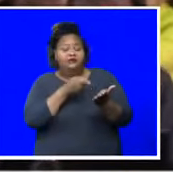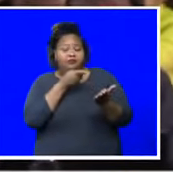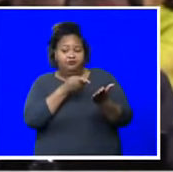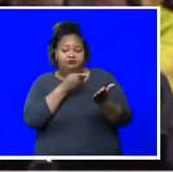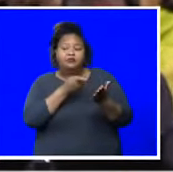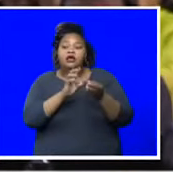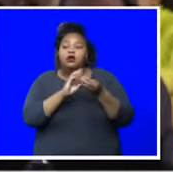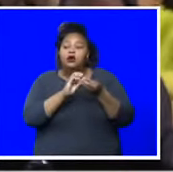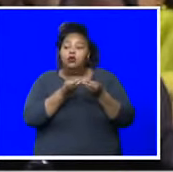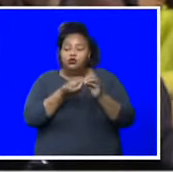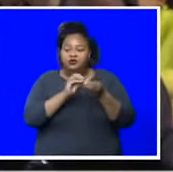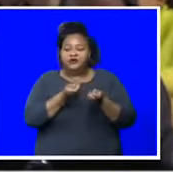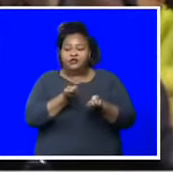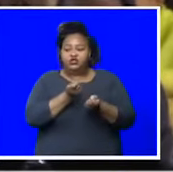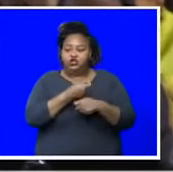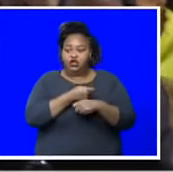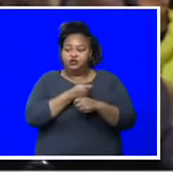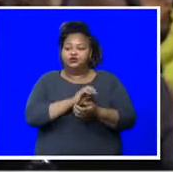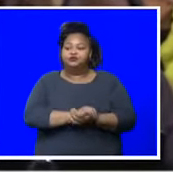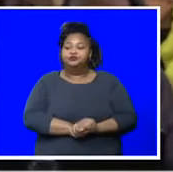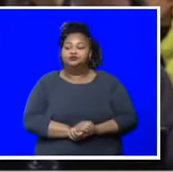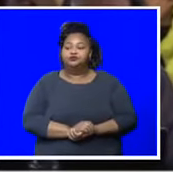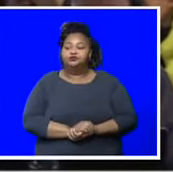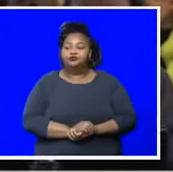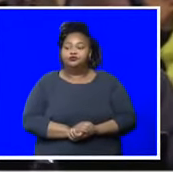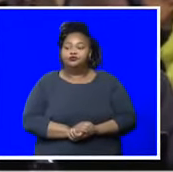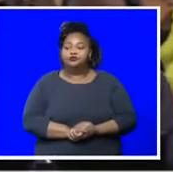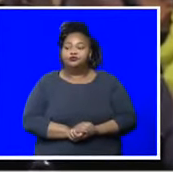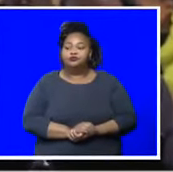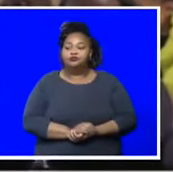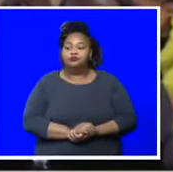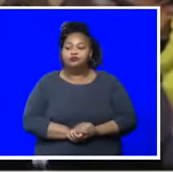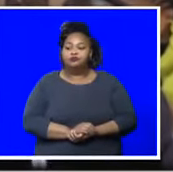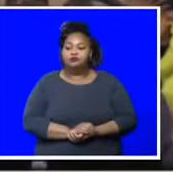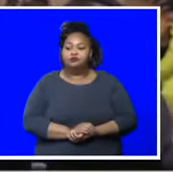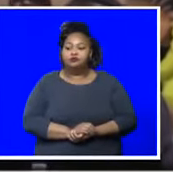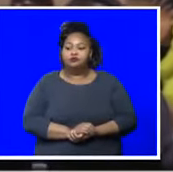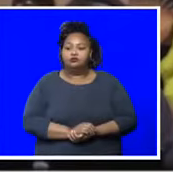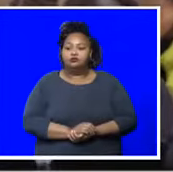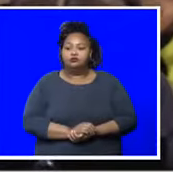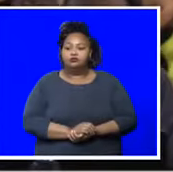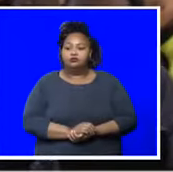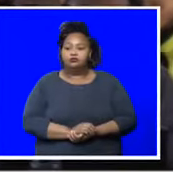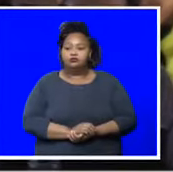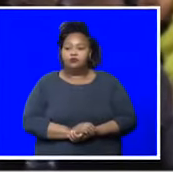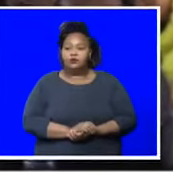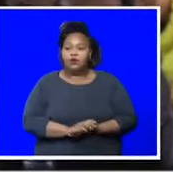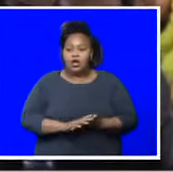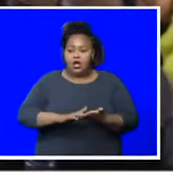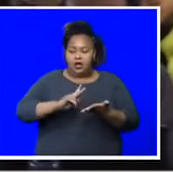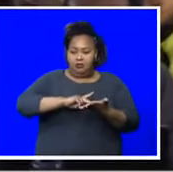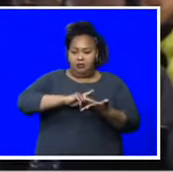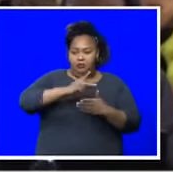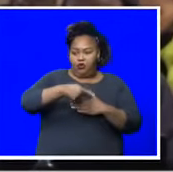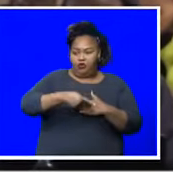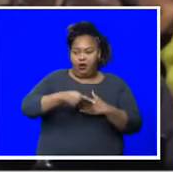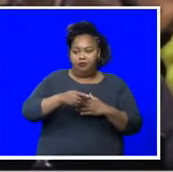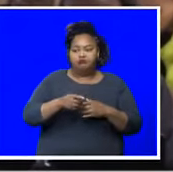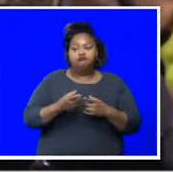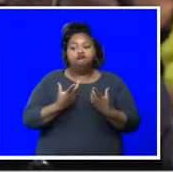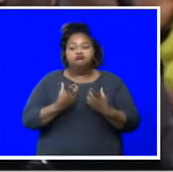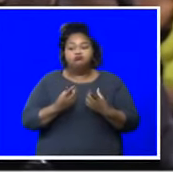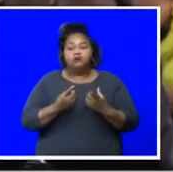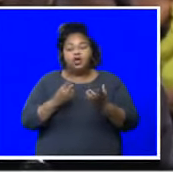proposal sit down Hamba through one hour in the afternoon to a single rules and a pool in terms of the number of things we want to